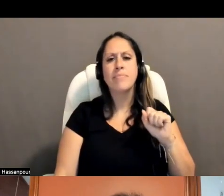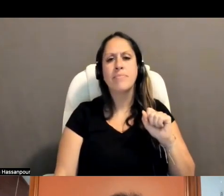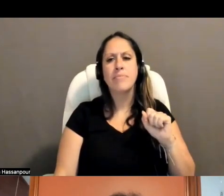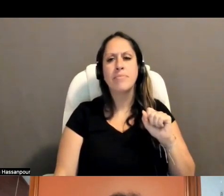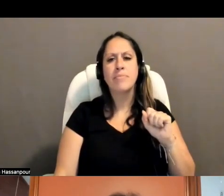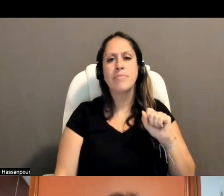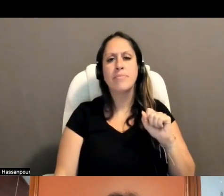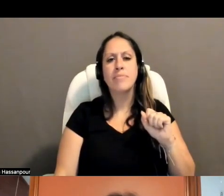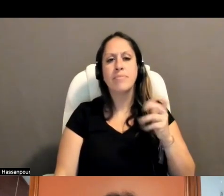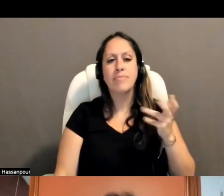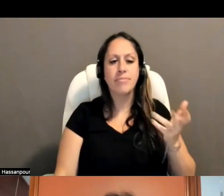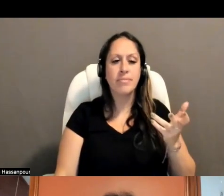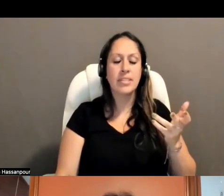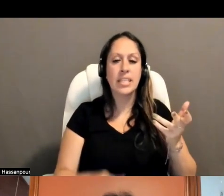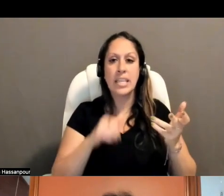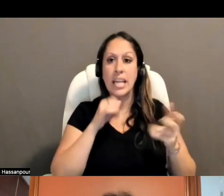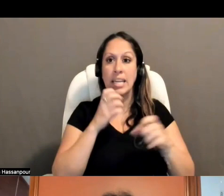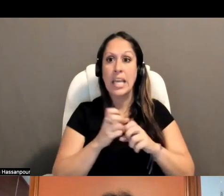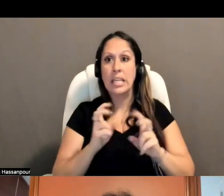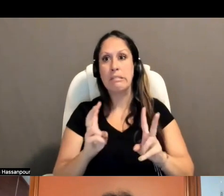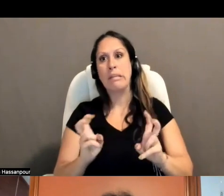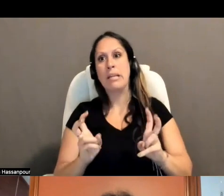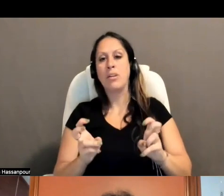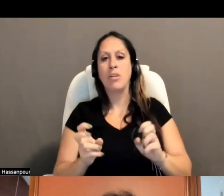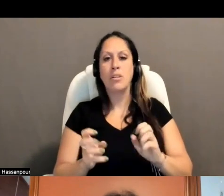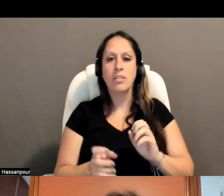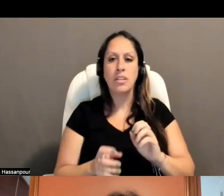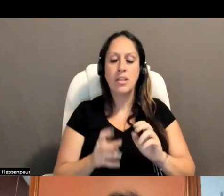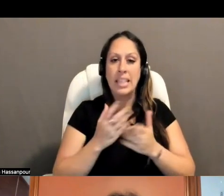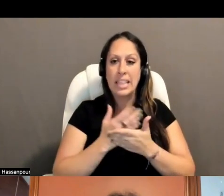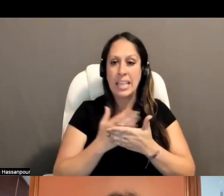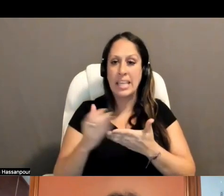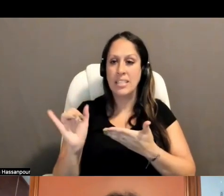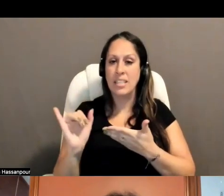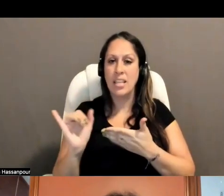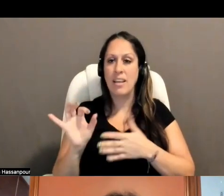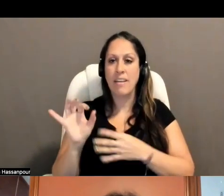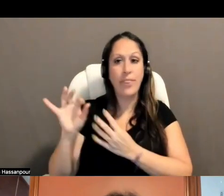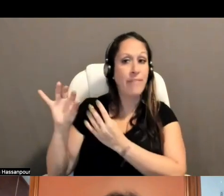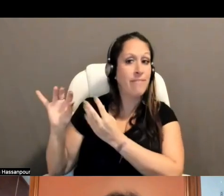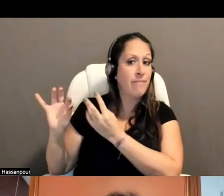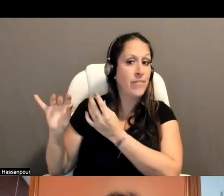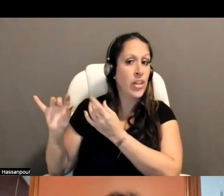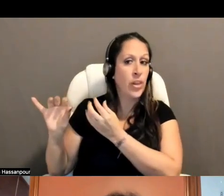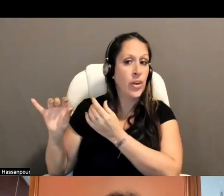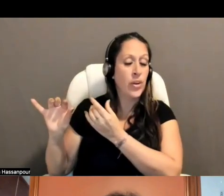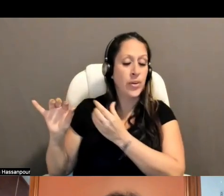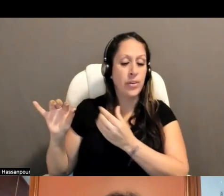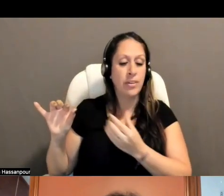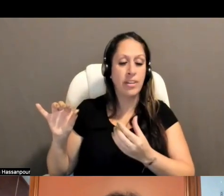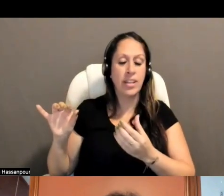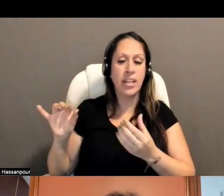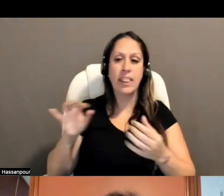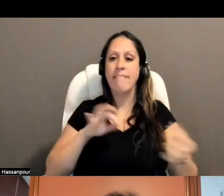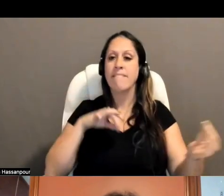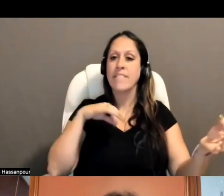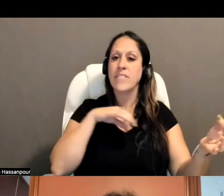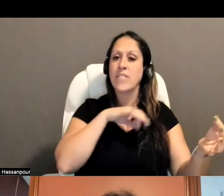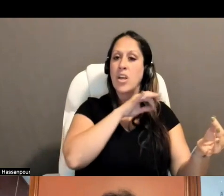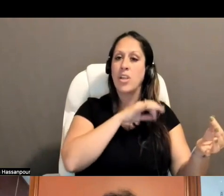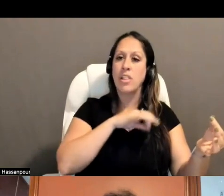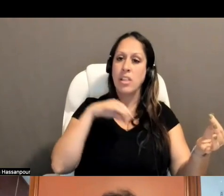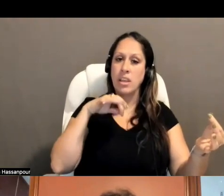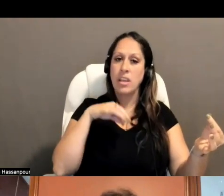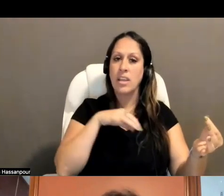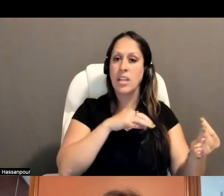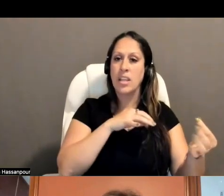Well, not to get technical, but things like the flute, the violin,